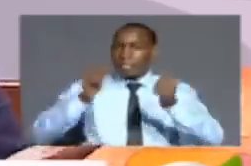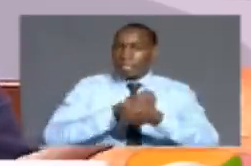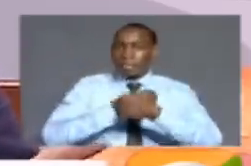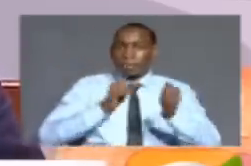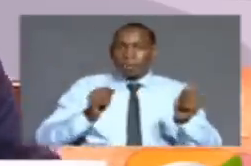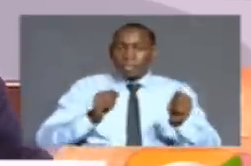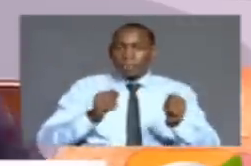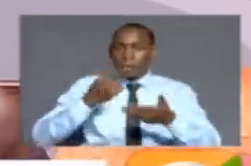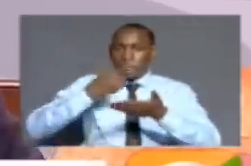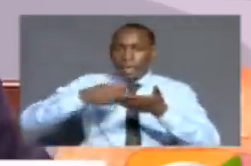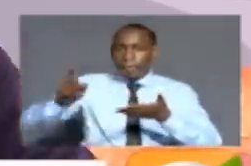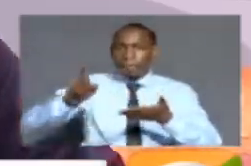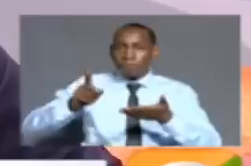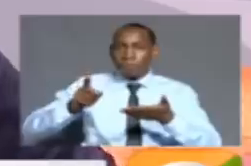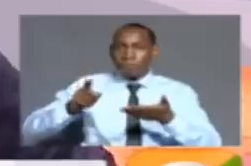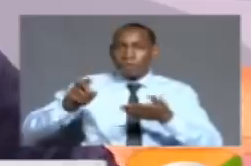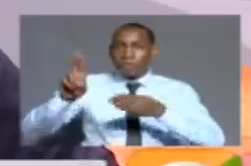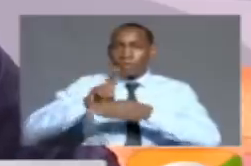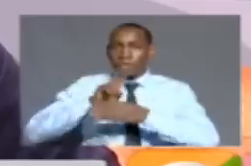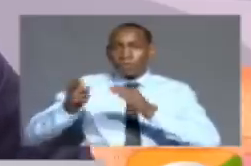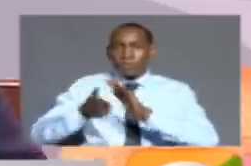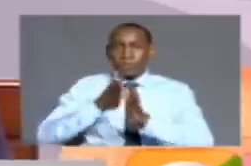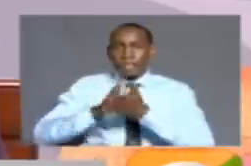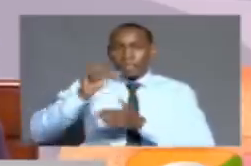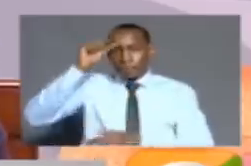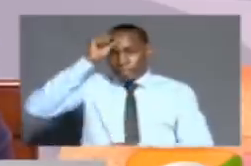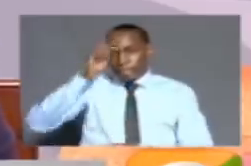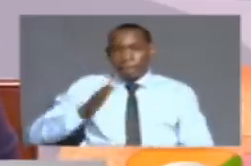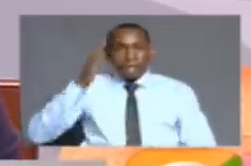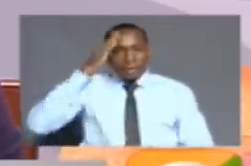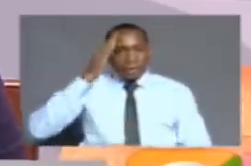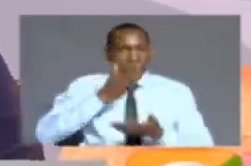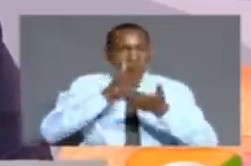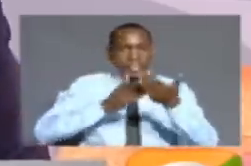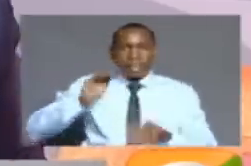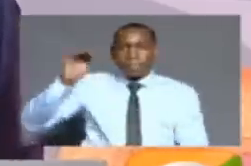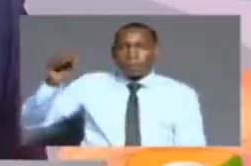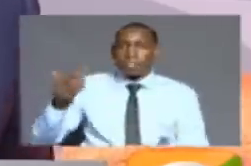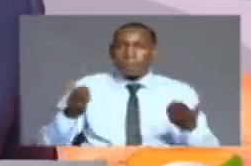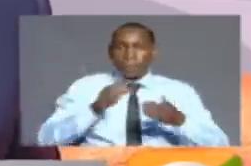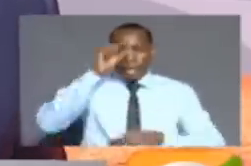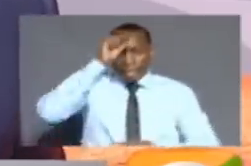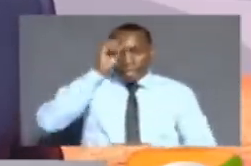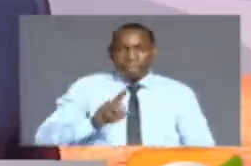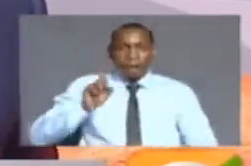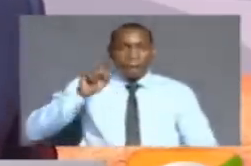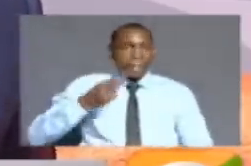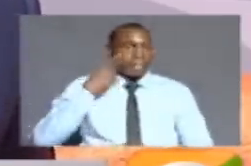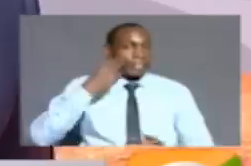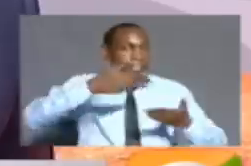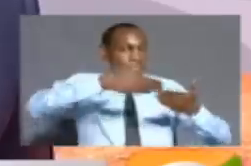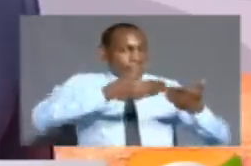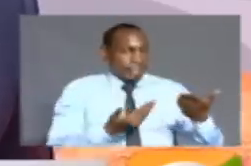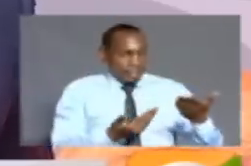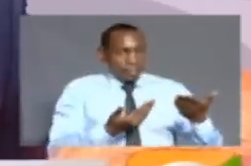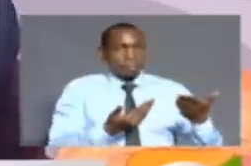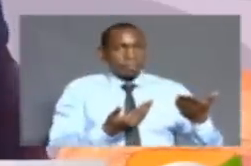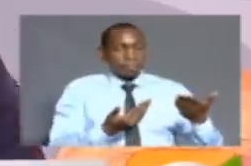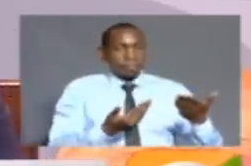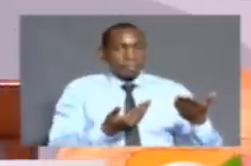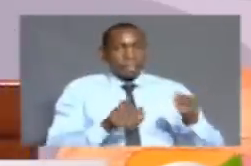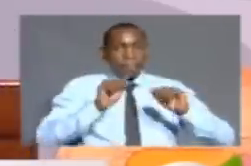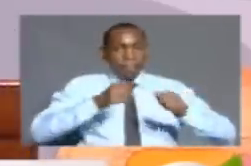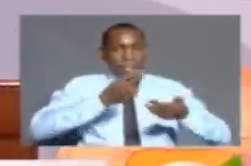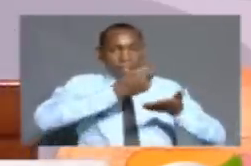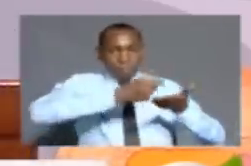any expenditure without the governor knowing. You know, there are some counties, my friend, where the governor even has to see the check. So that it can be